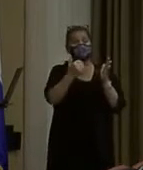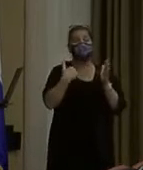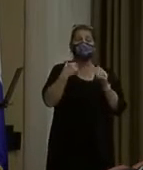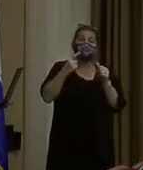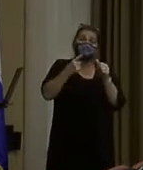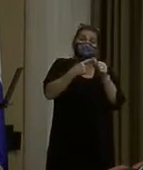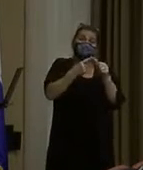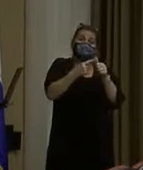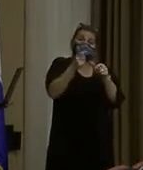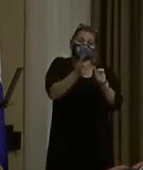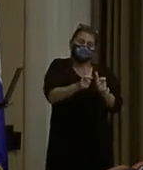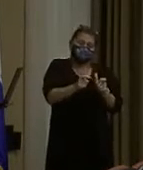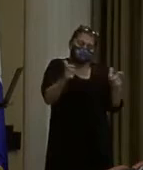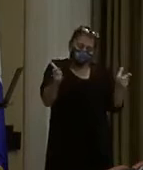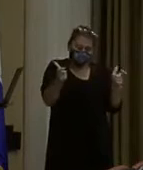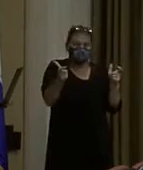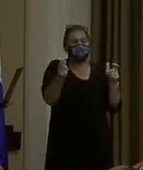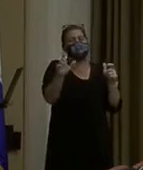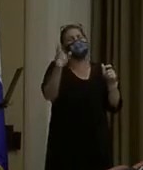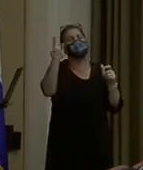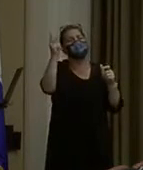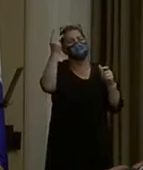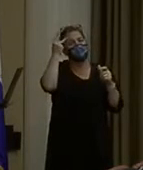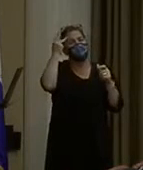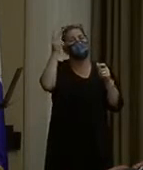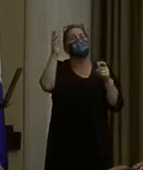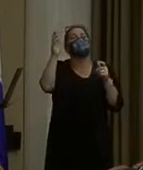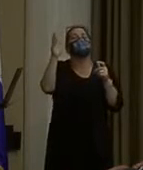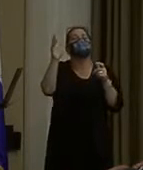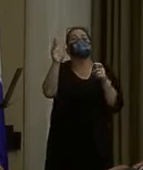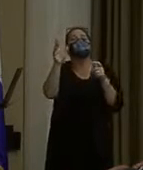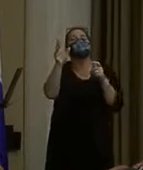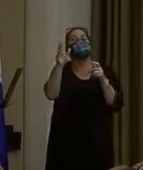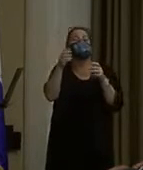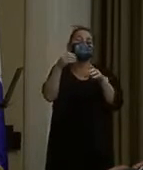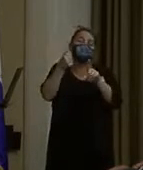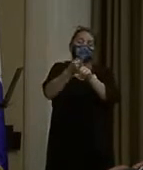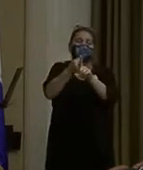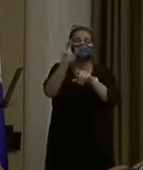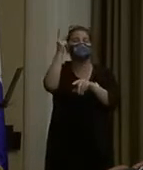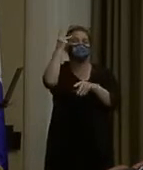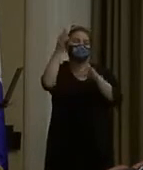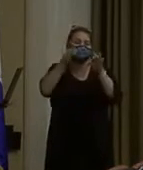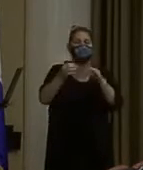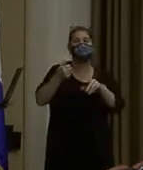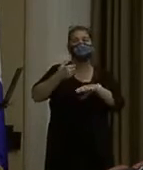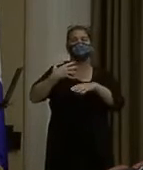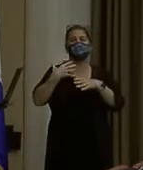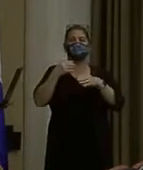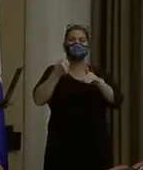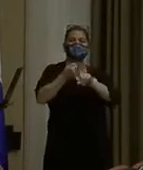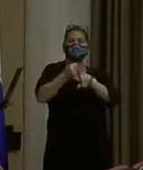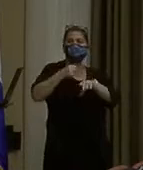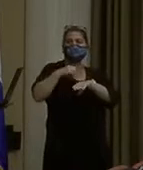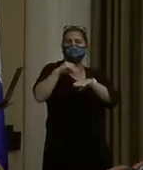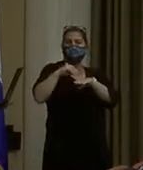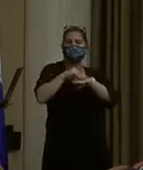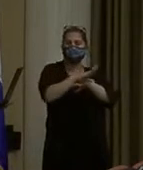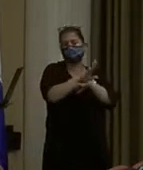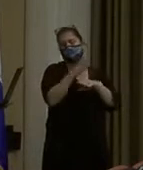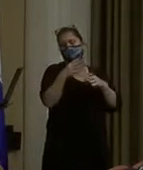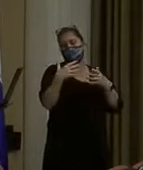first major federal policy addressing the social determinants of health. But as we have seen in this